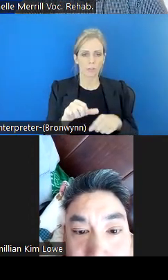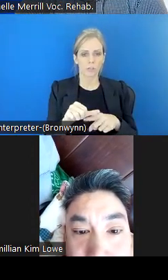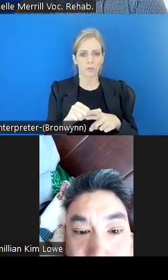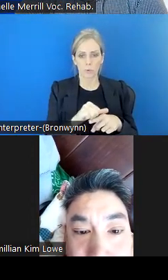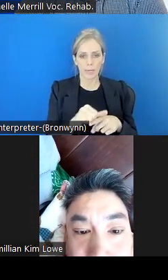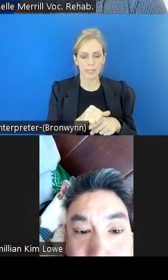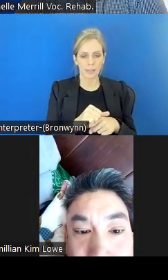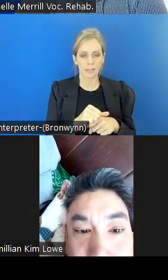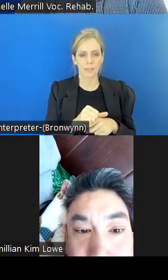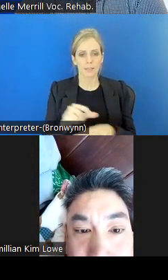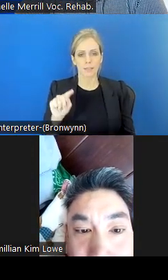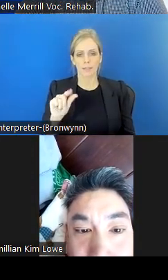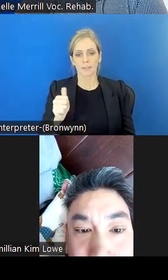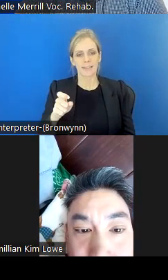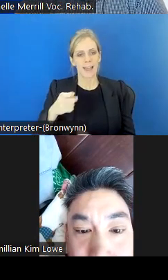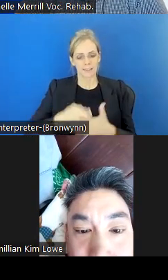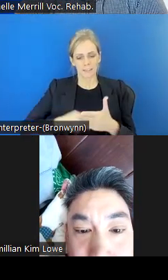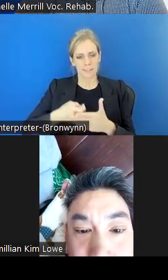of information, more success stories.